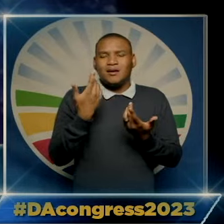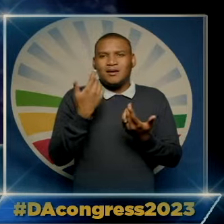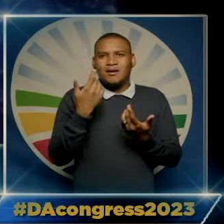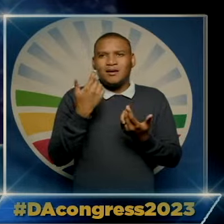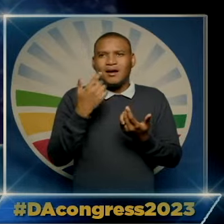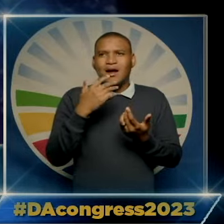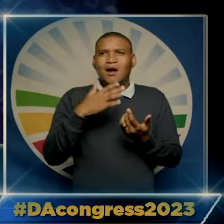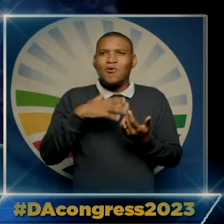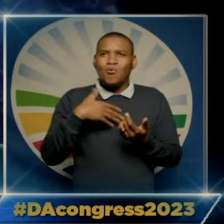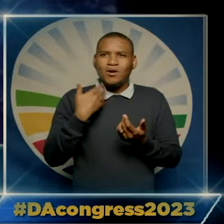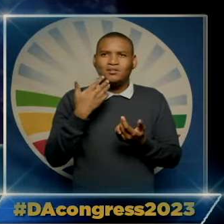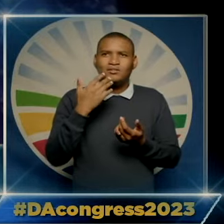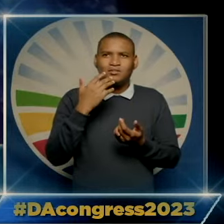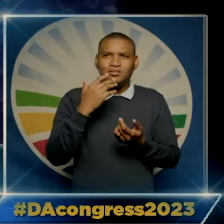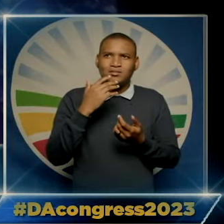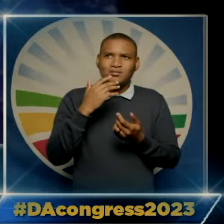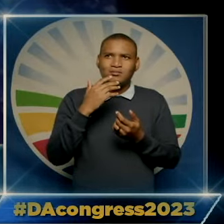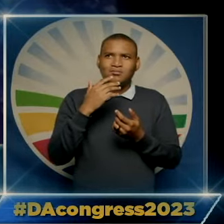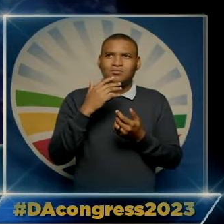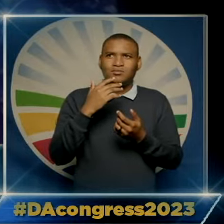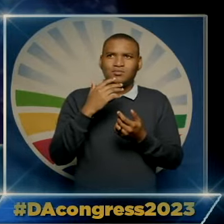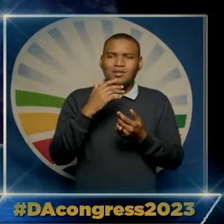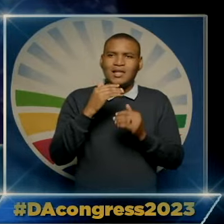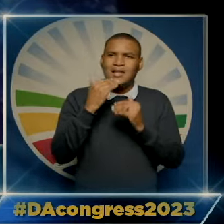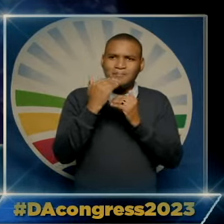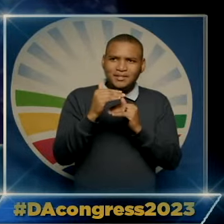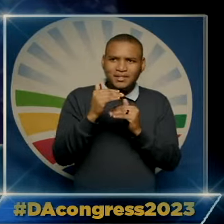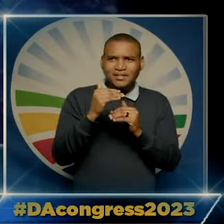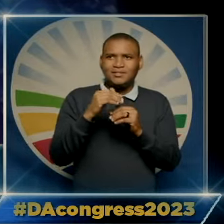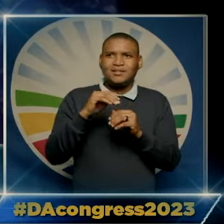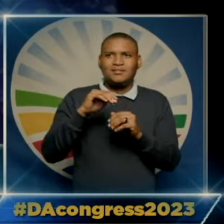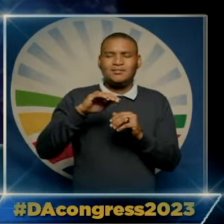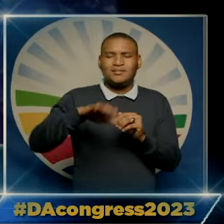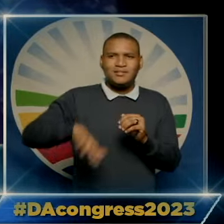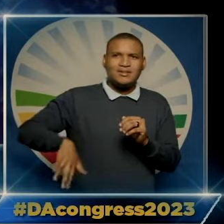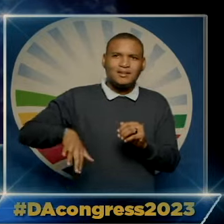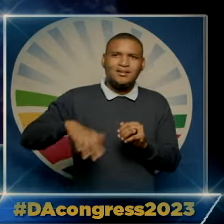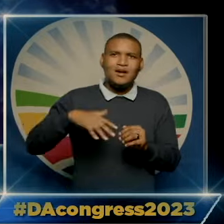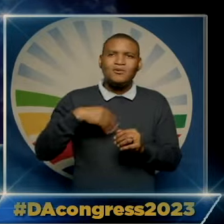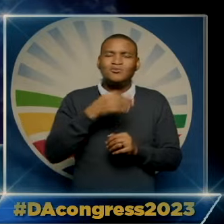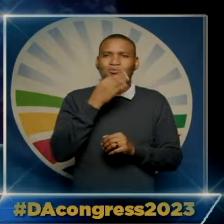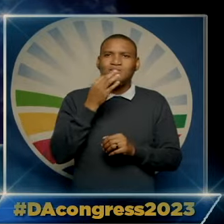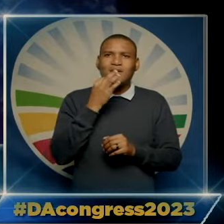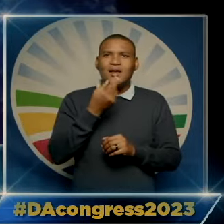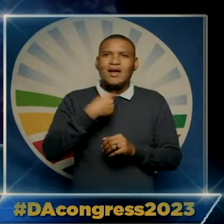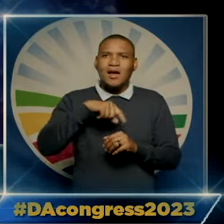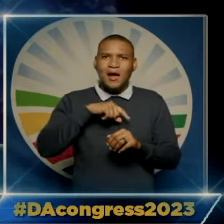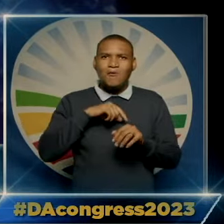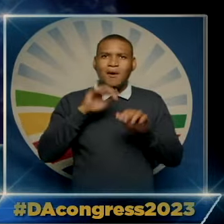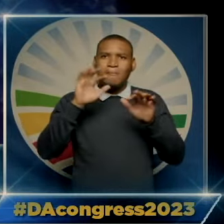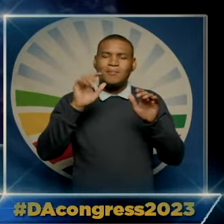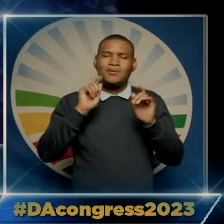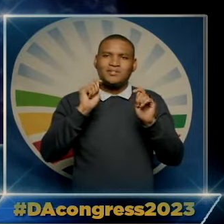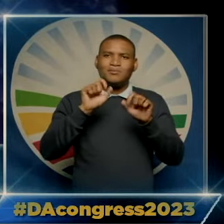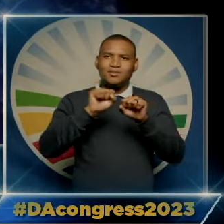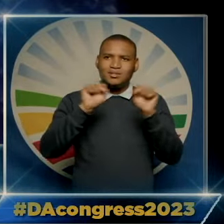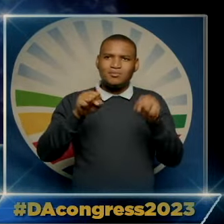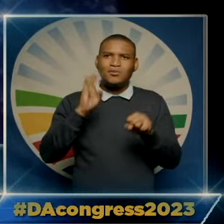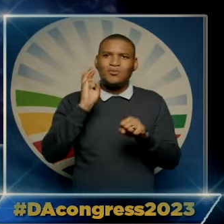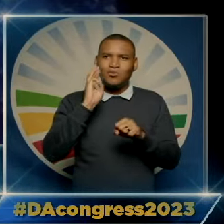and helped rather than restricted, limited, and neglected. And I want to say our public transport system would